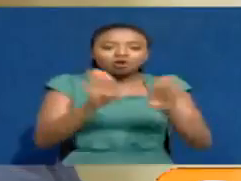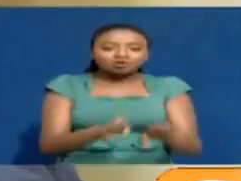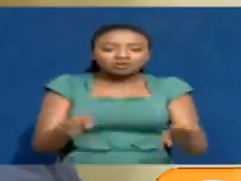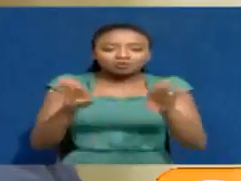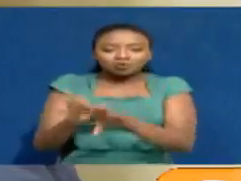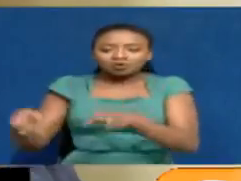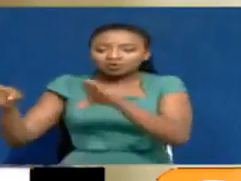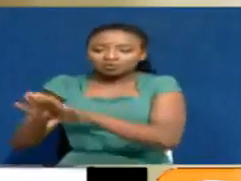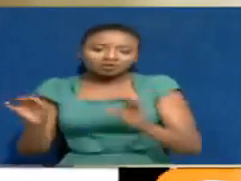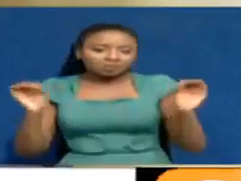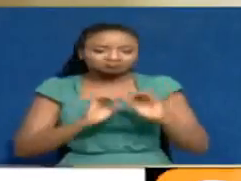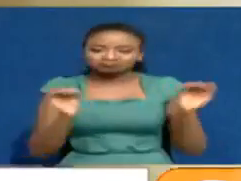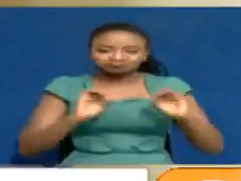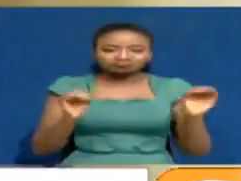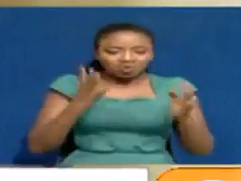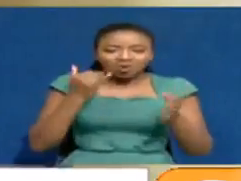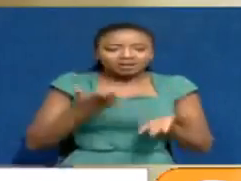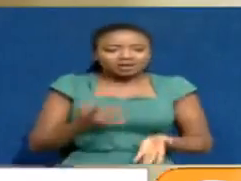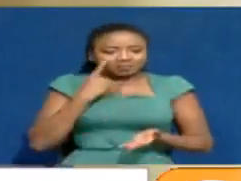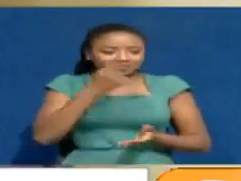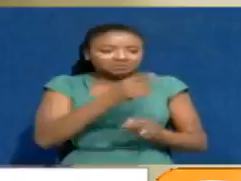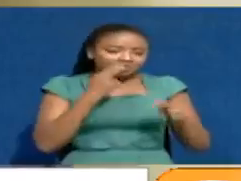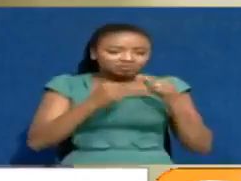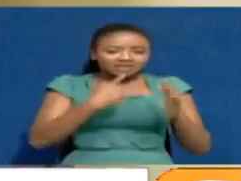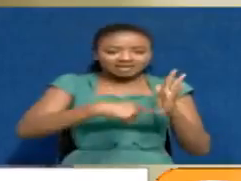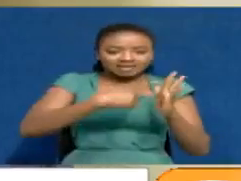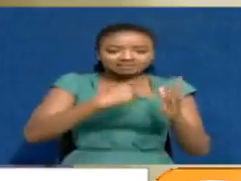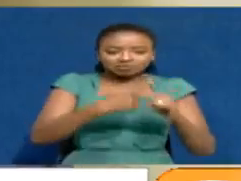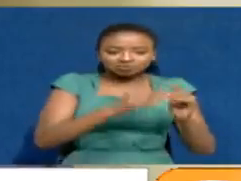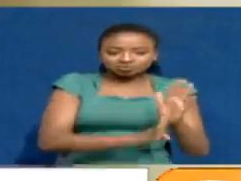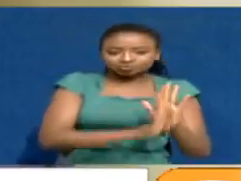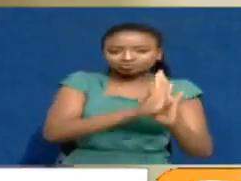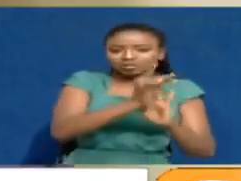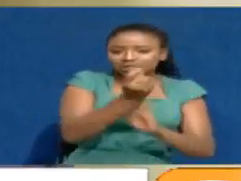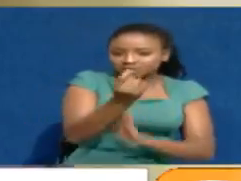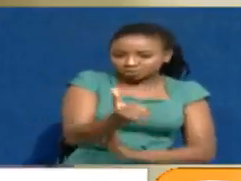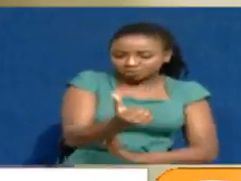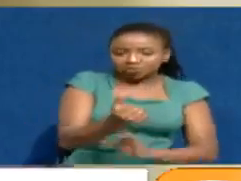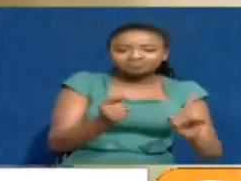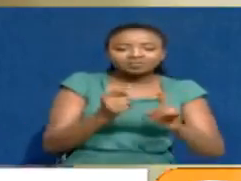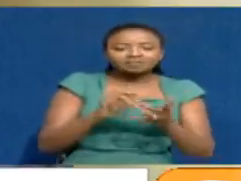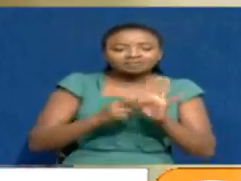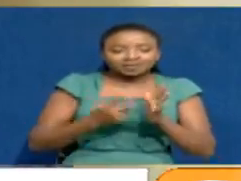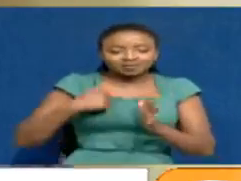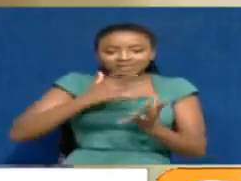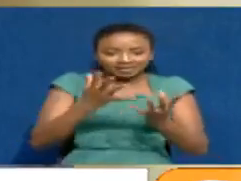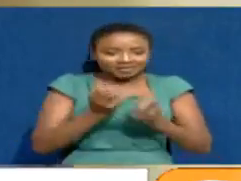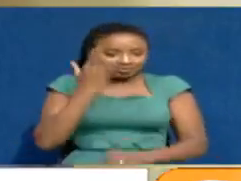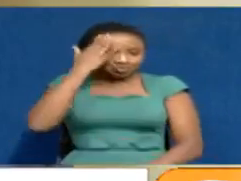the industry beginning to recover slowly. So for us, it's just about how can